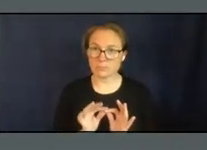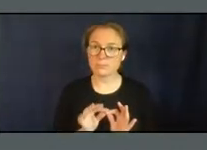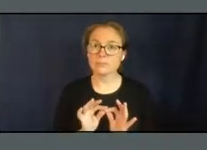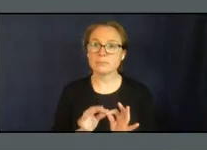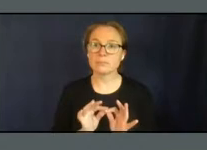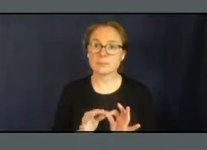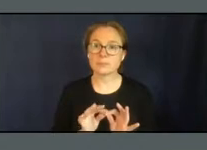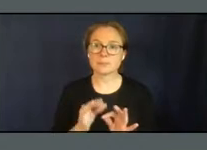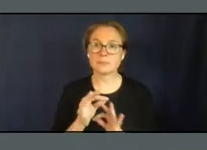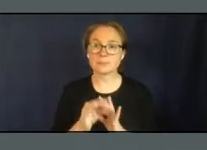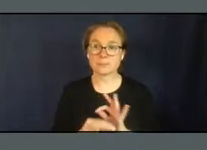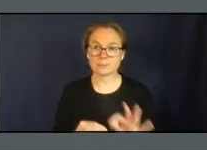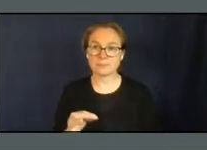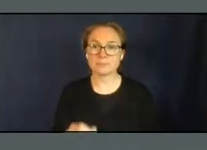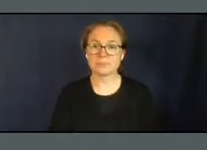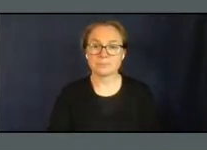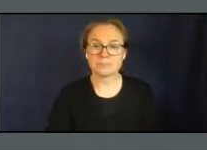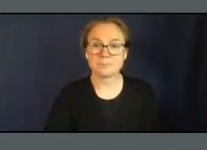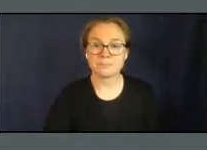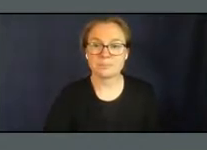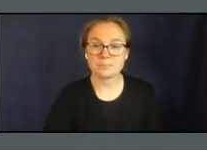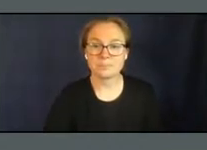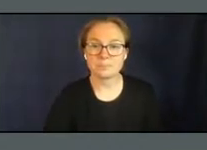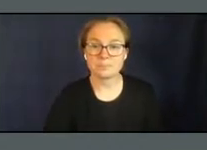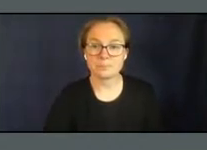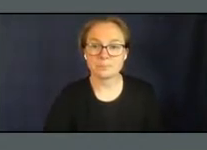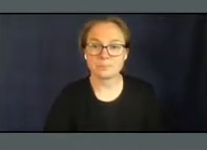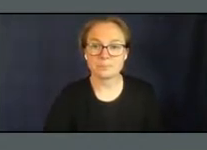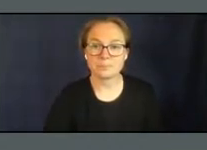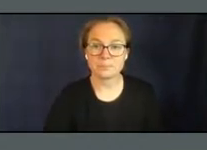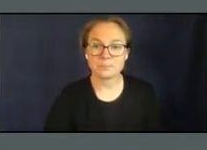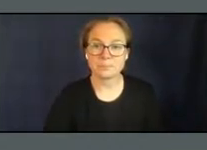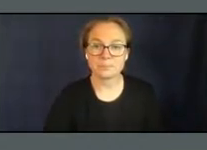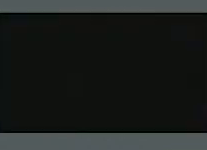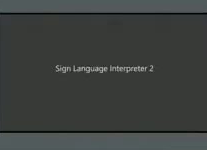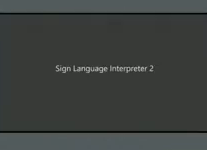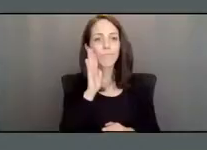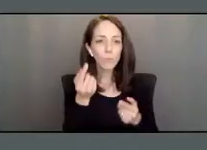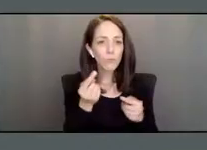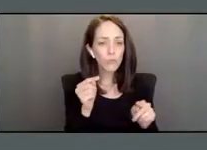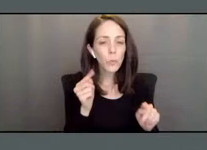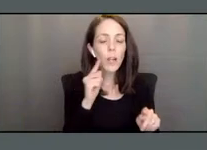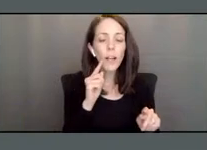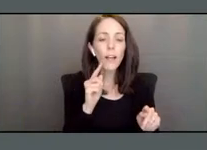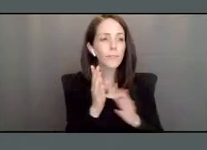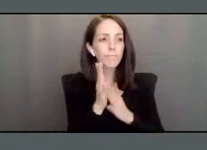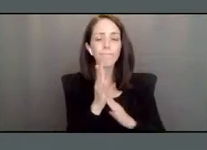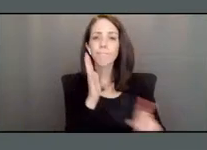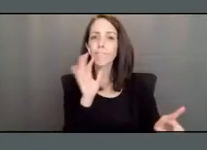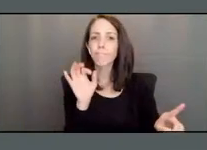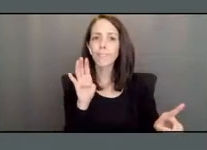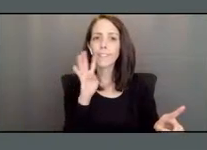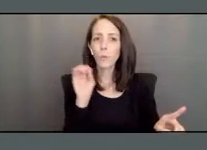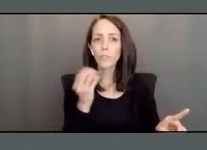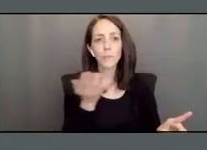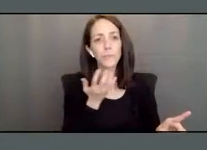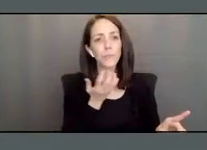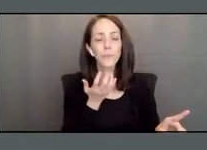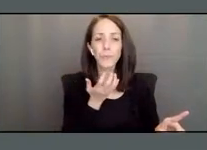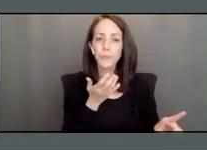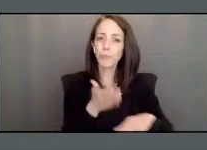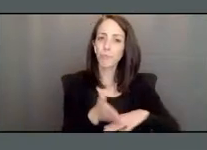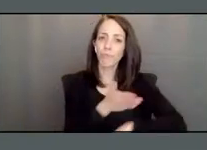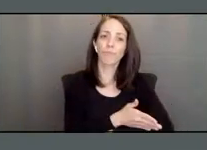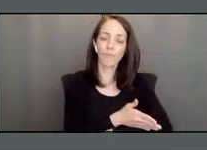So I applaud the effort. I applaud the 94% and the progress we're making there. One of the things that I had